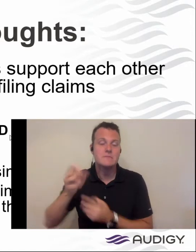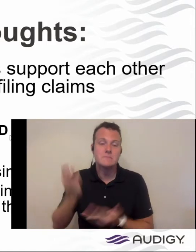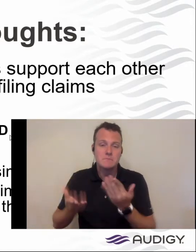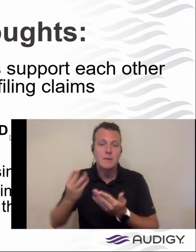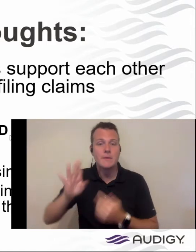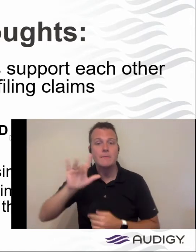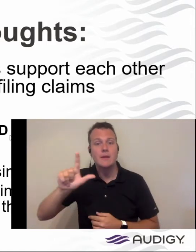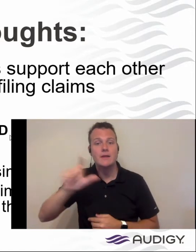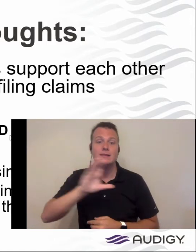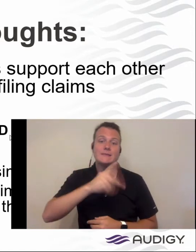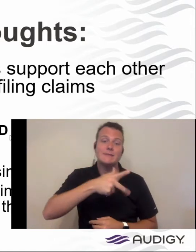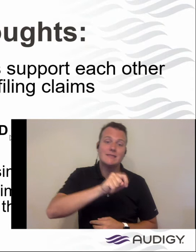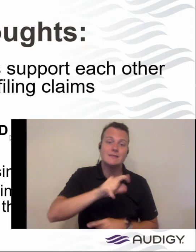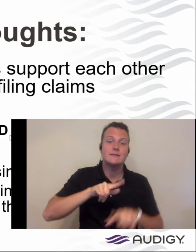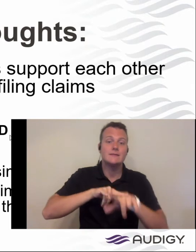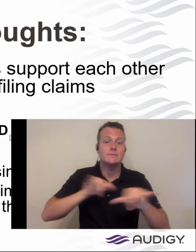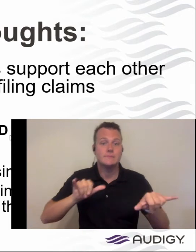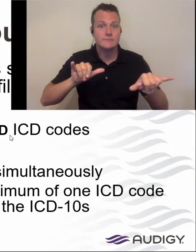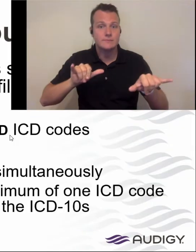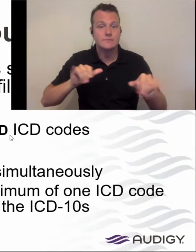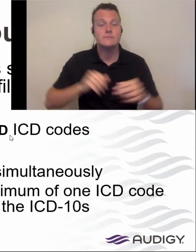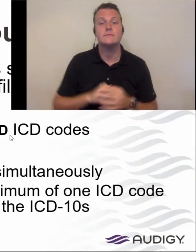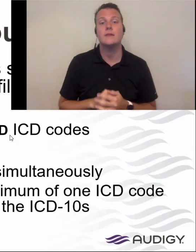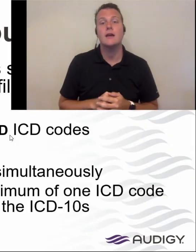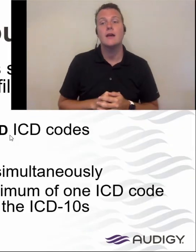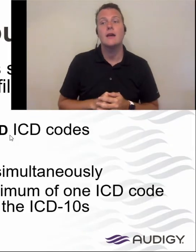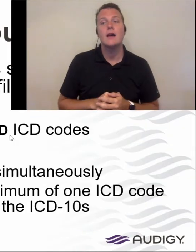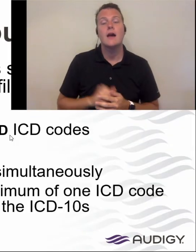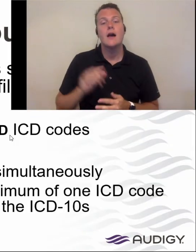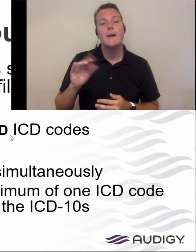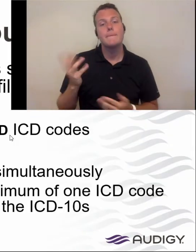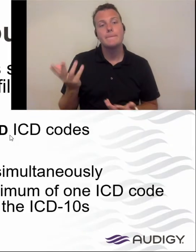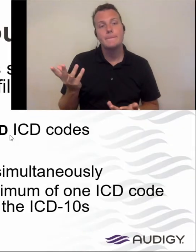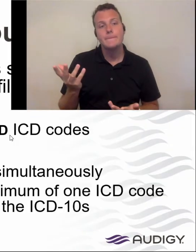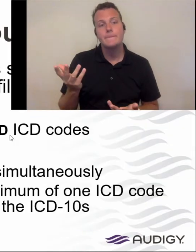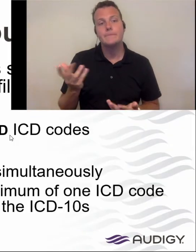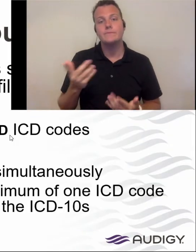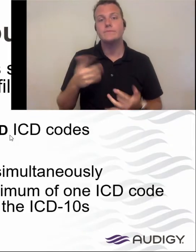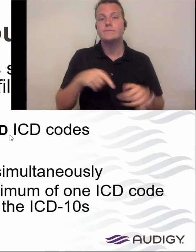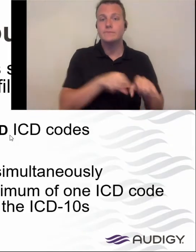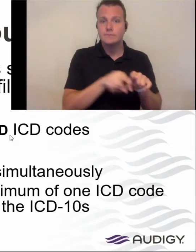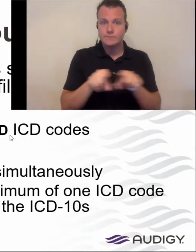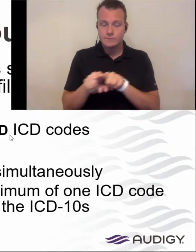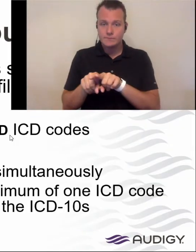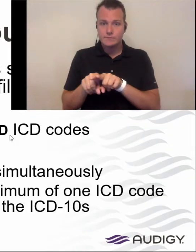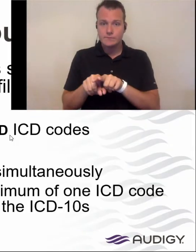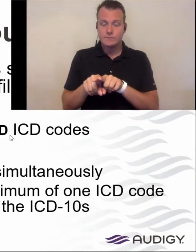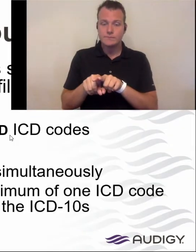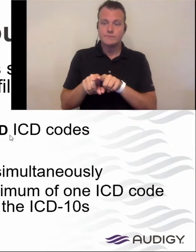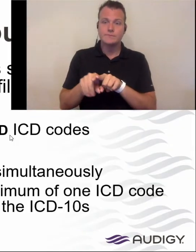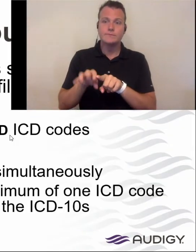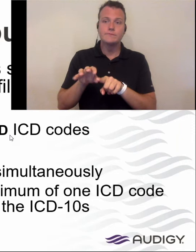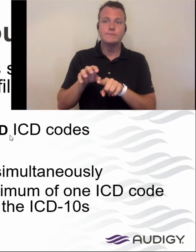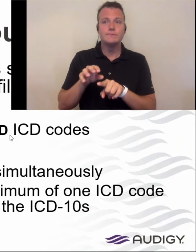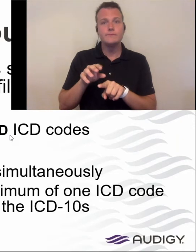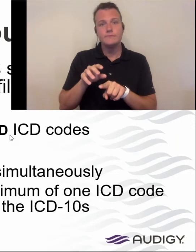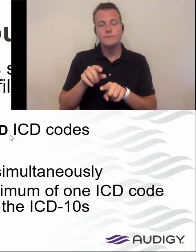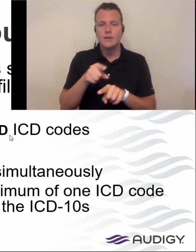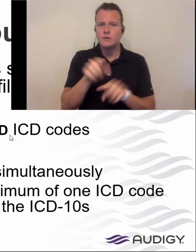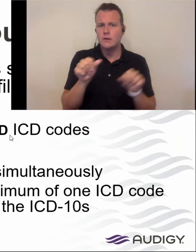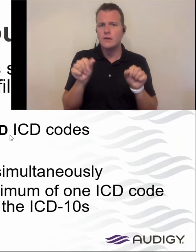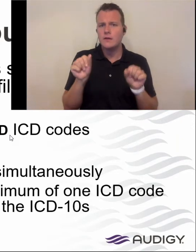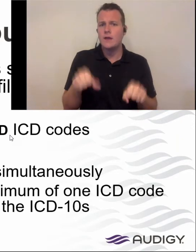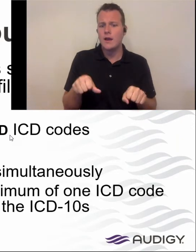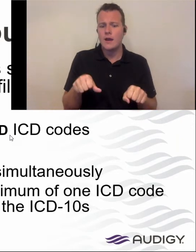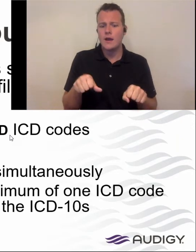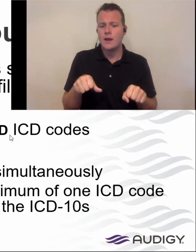billing the CPTs at the same time. And also that you can have